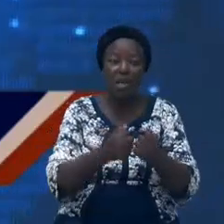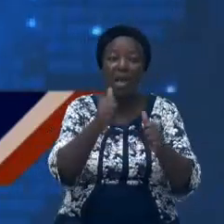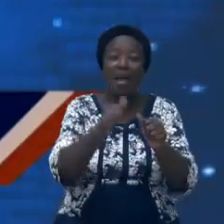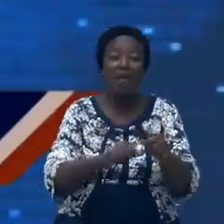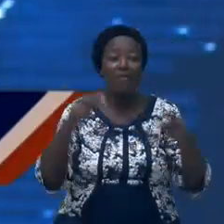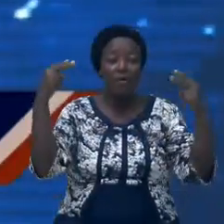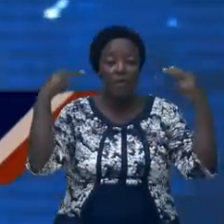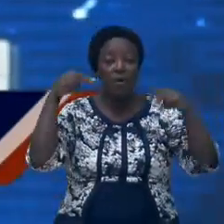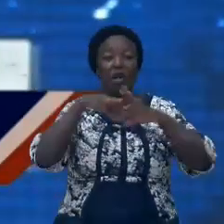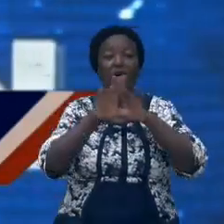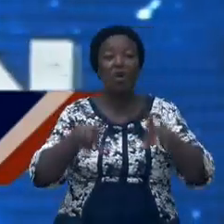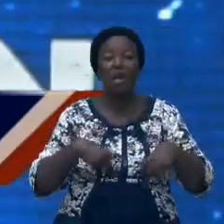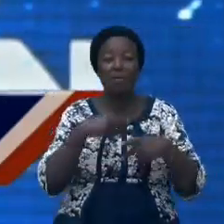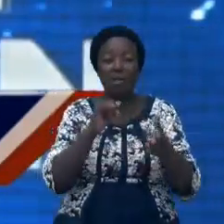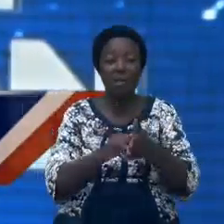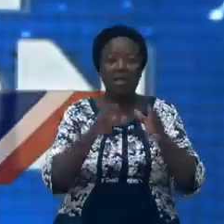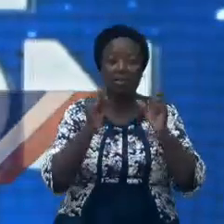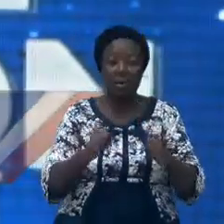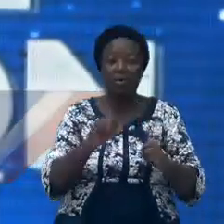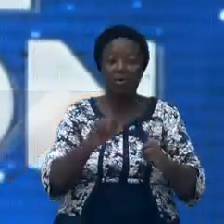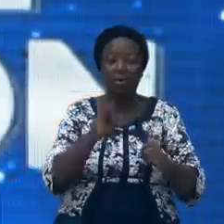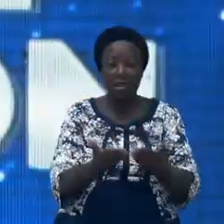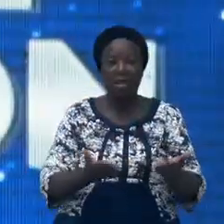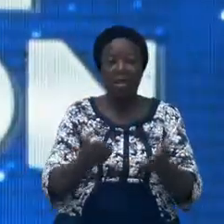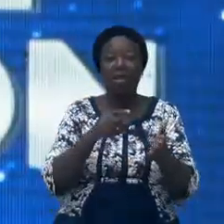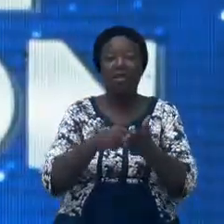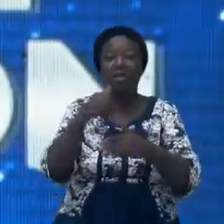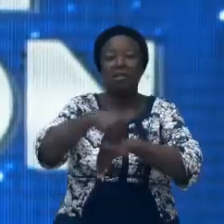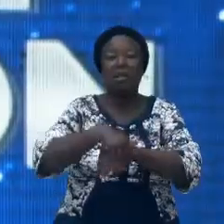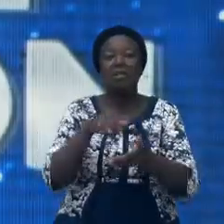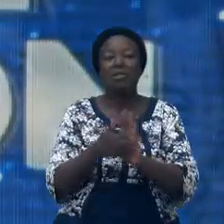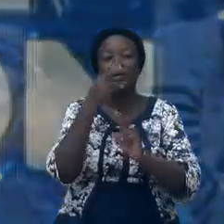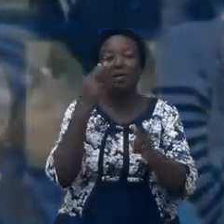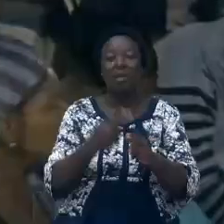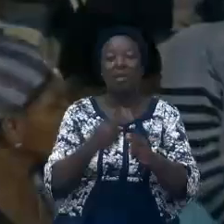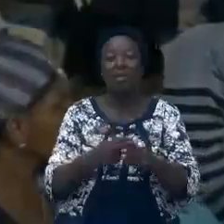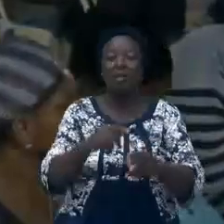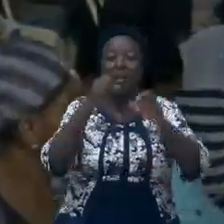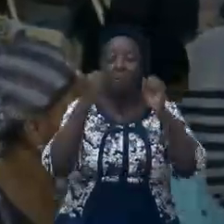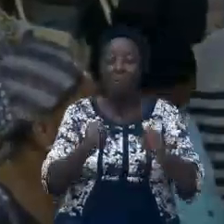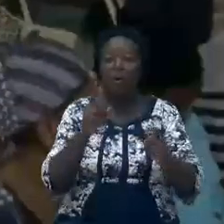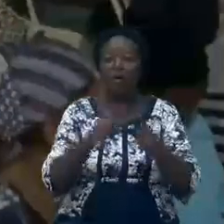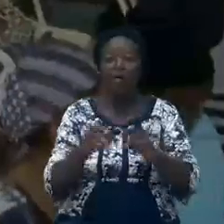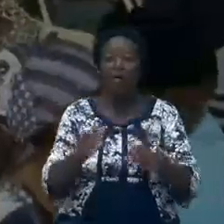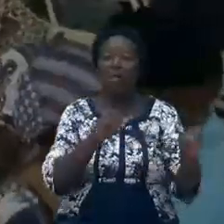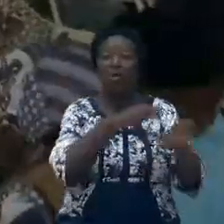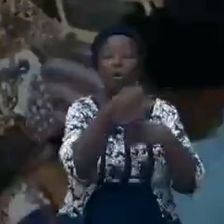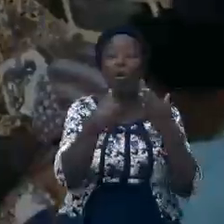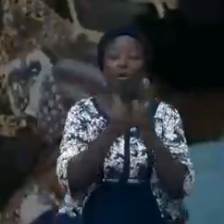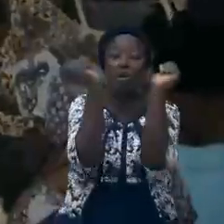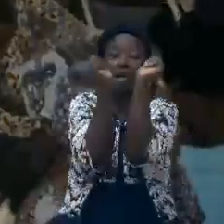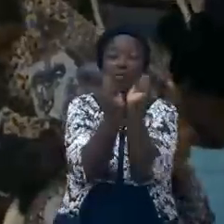The power to break every yoke in your life. That power is here tonight.